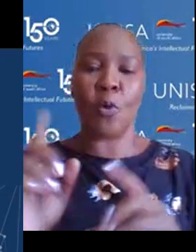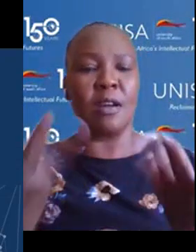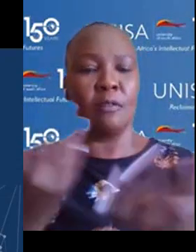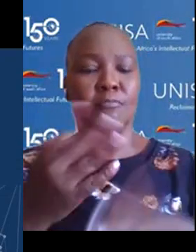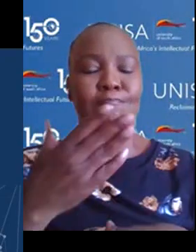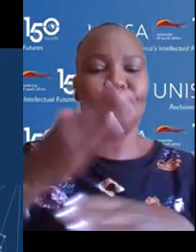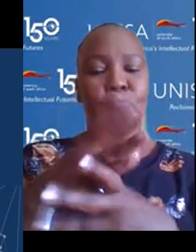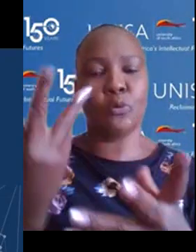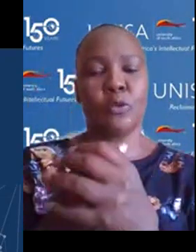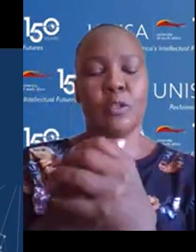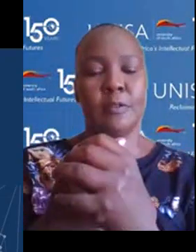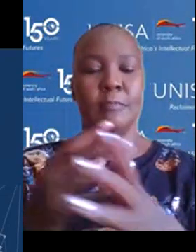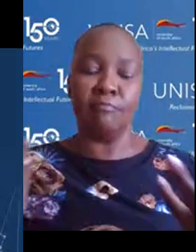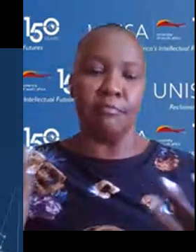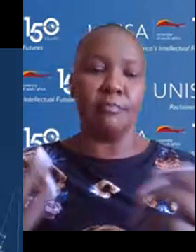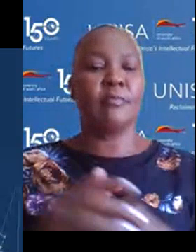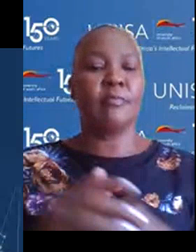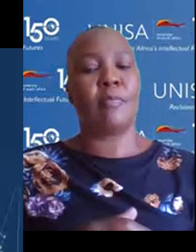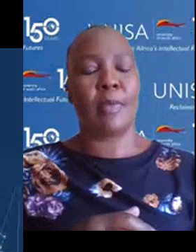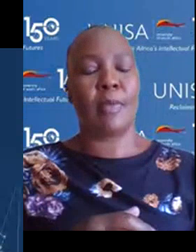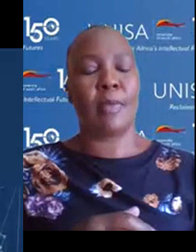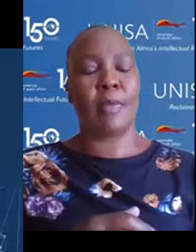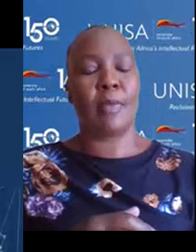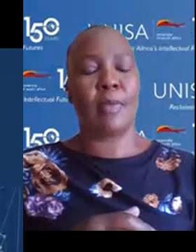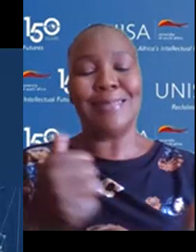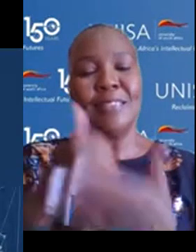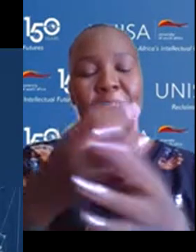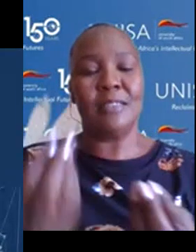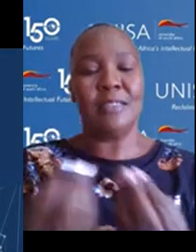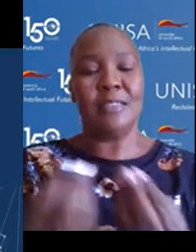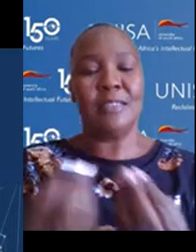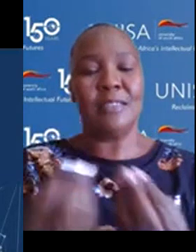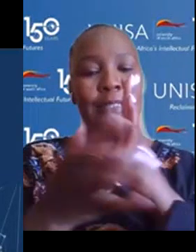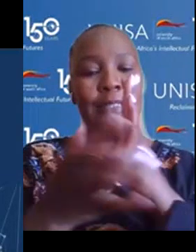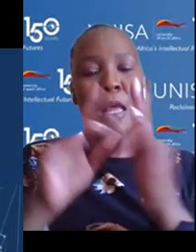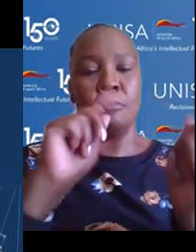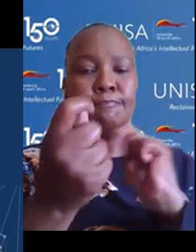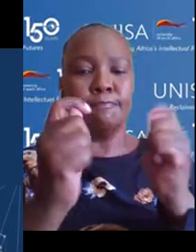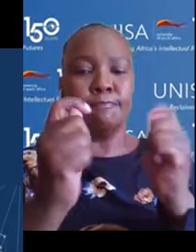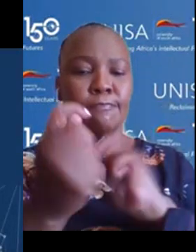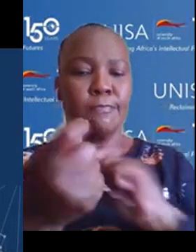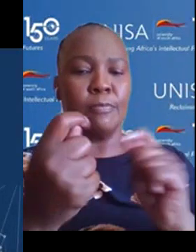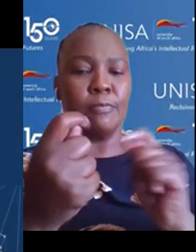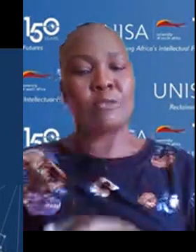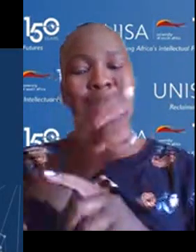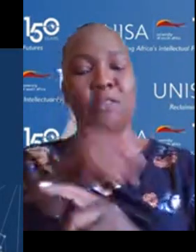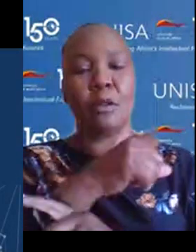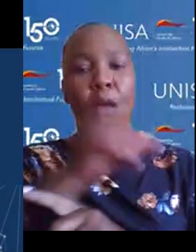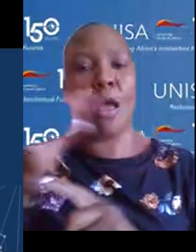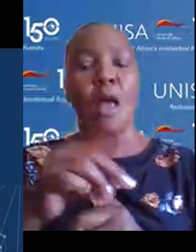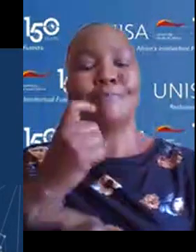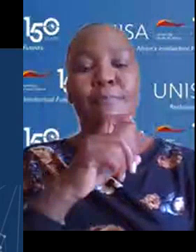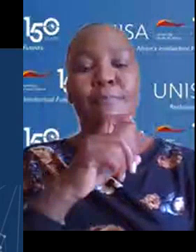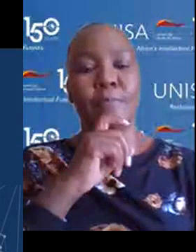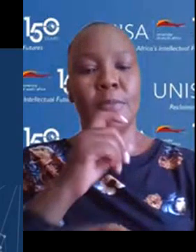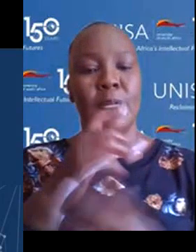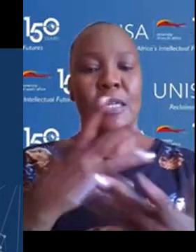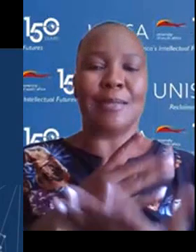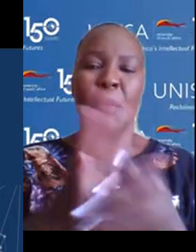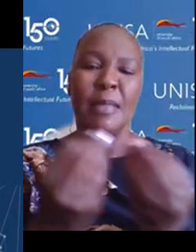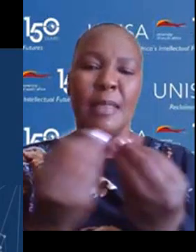together. So every device is different. And as with technology, it changes. That's why I said to you earlier, certain things are not going to fit in